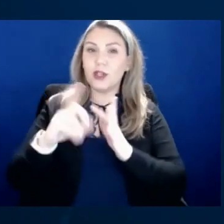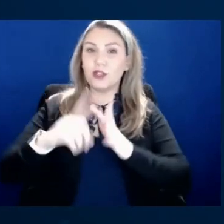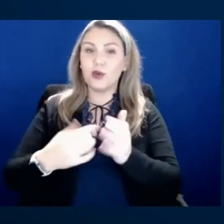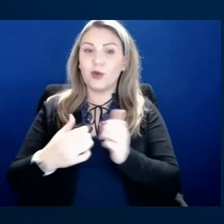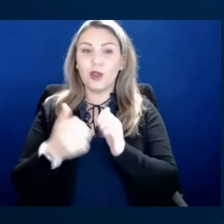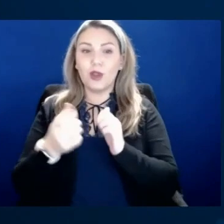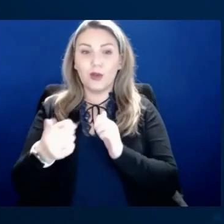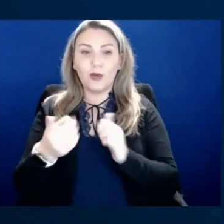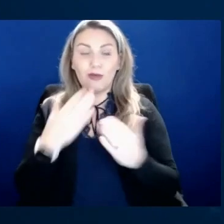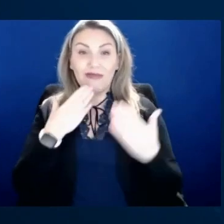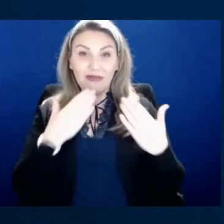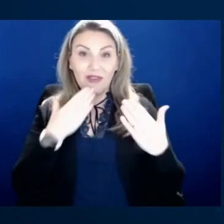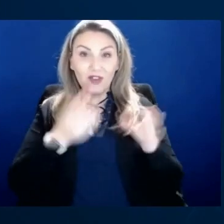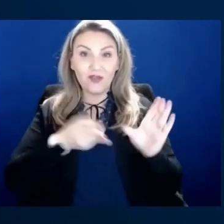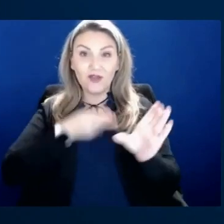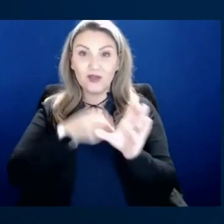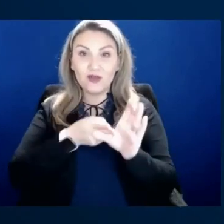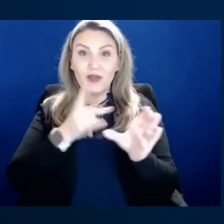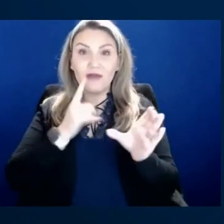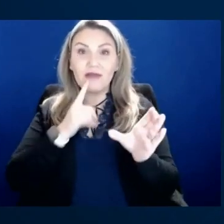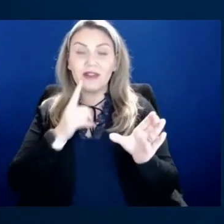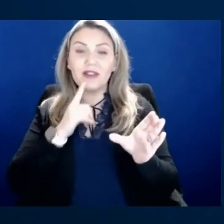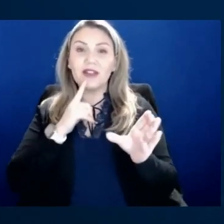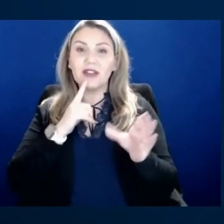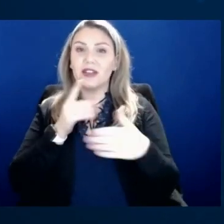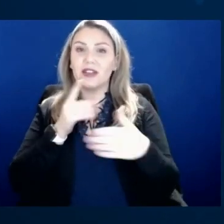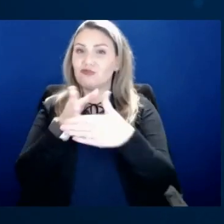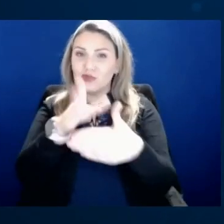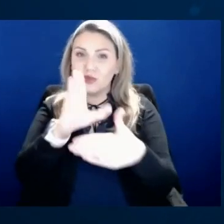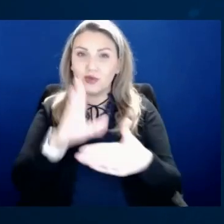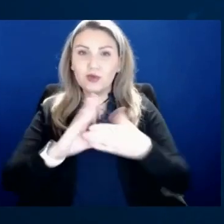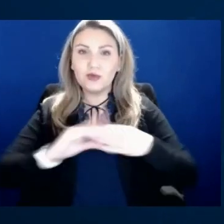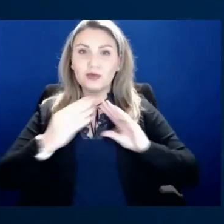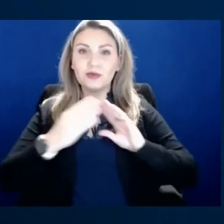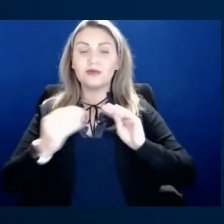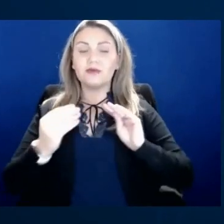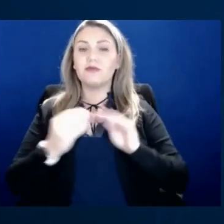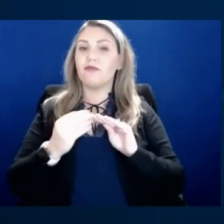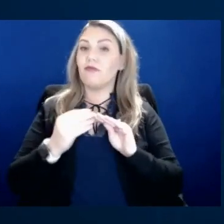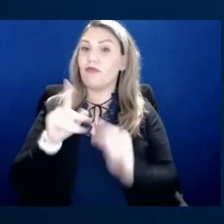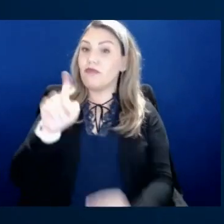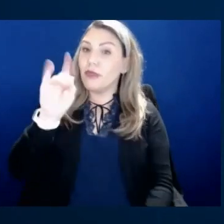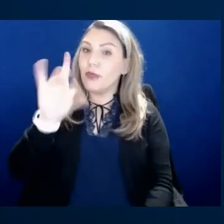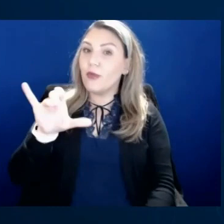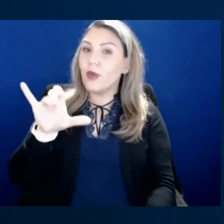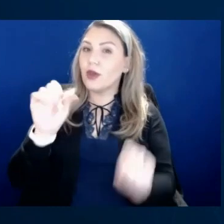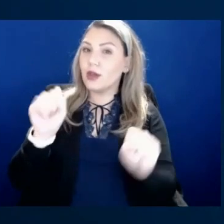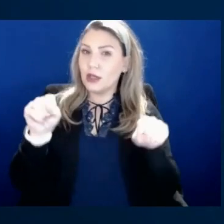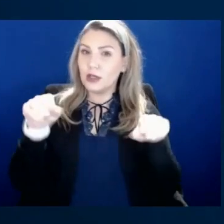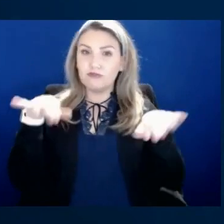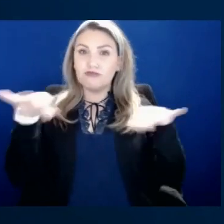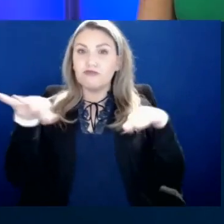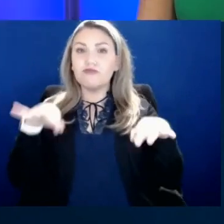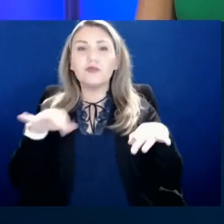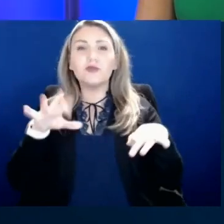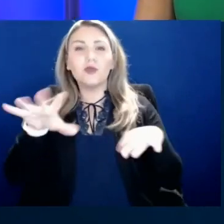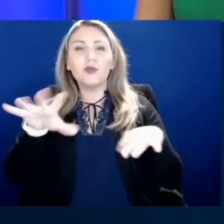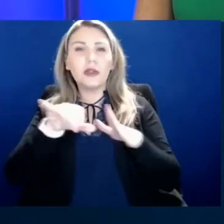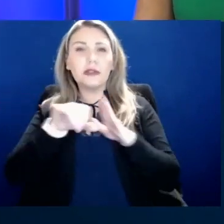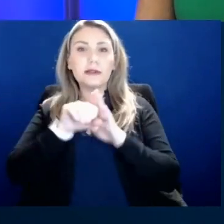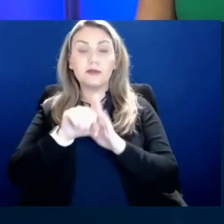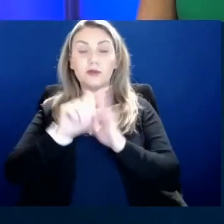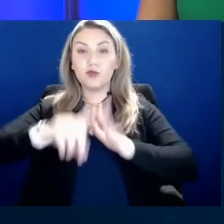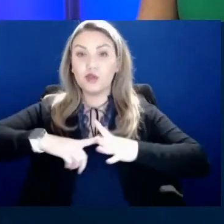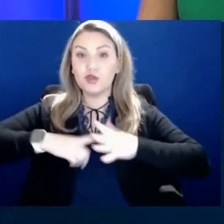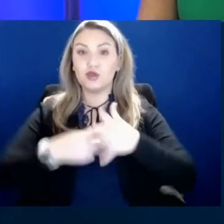your story. Let's just start. Kelly, tell us a little bit about what symptoms you started dealing with and what you're